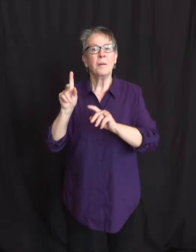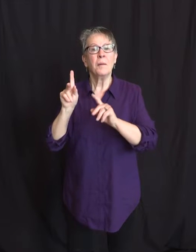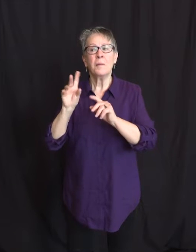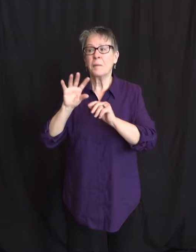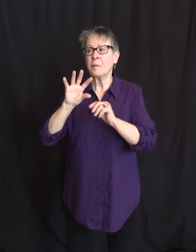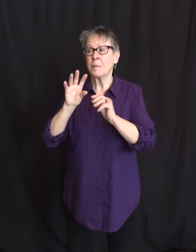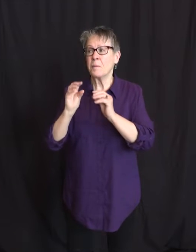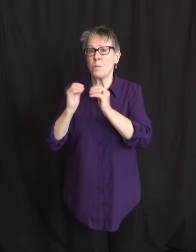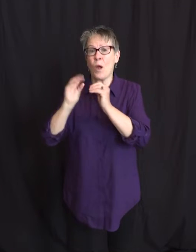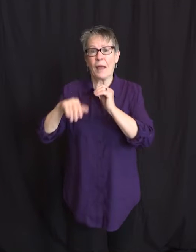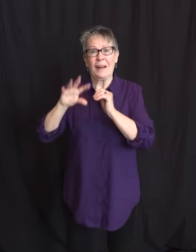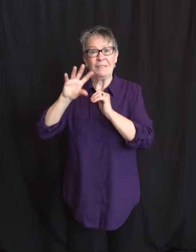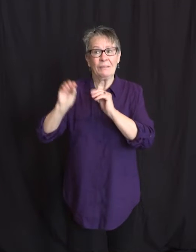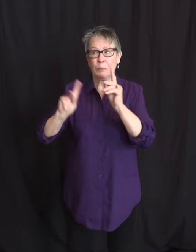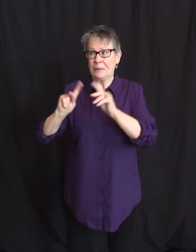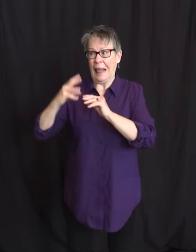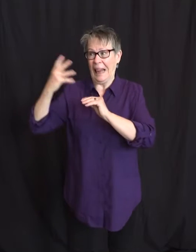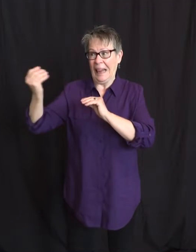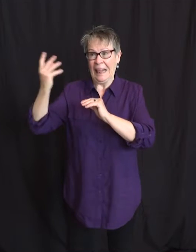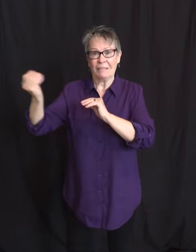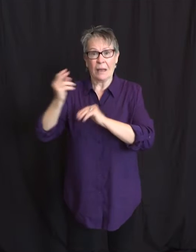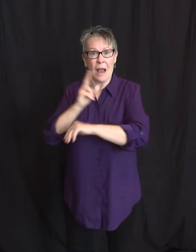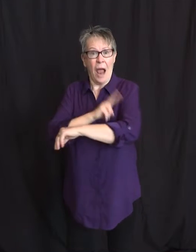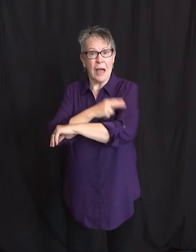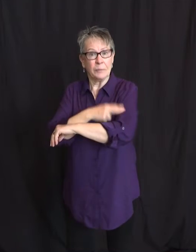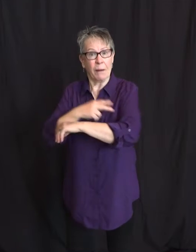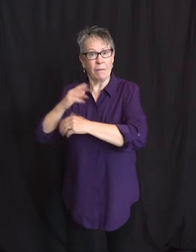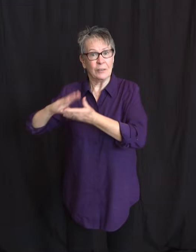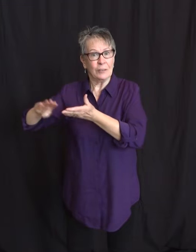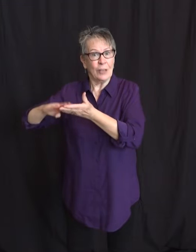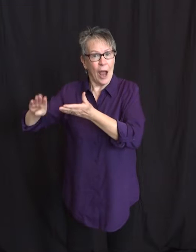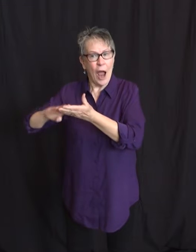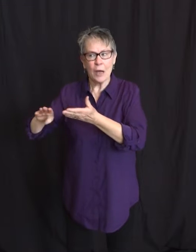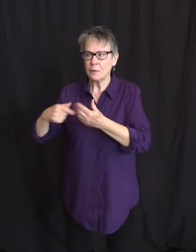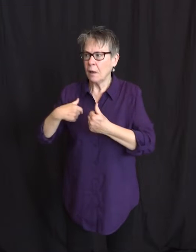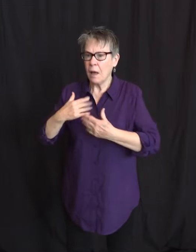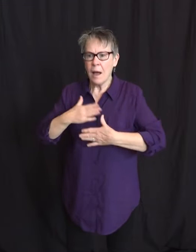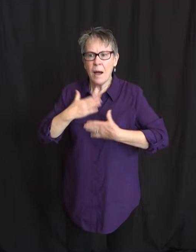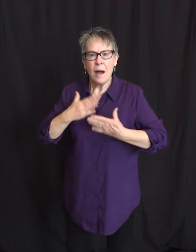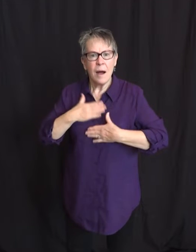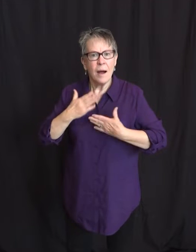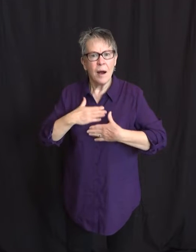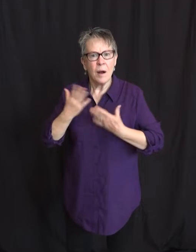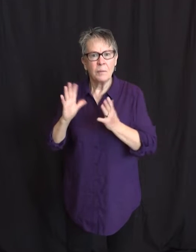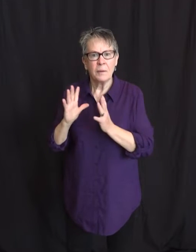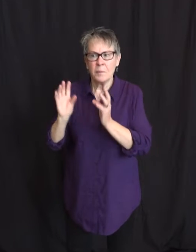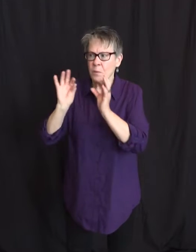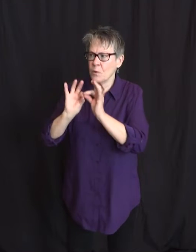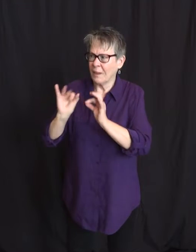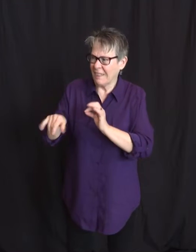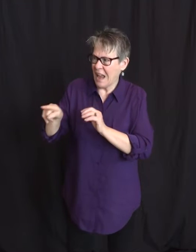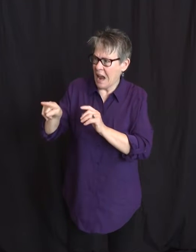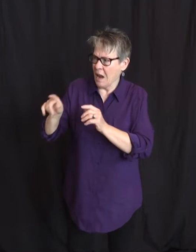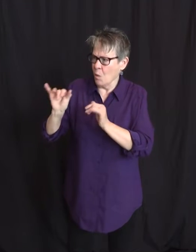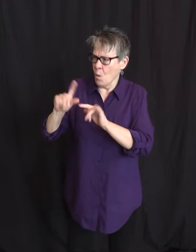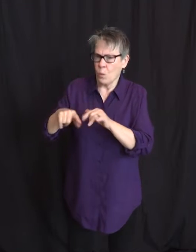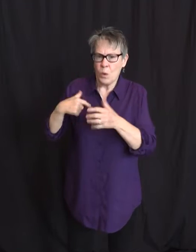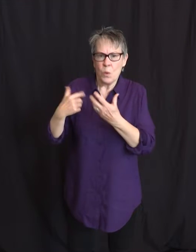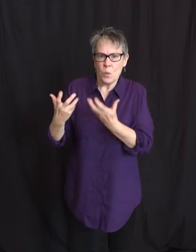physical therapist or a visiting nurse, but the fact of the matter is they're going home. So thank you to each of you for that.